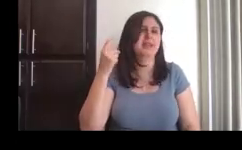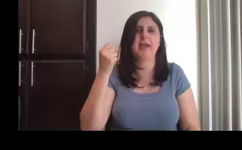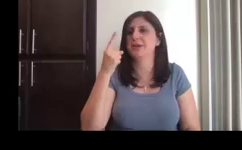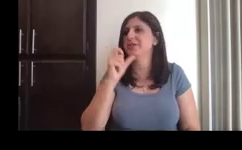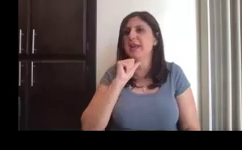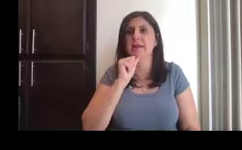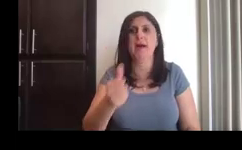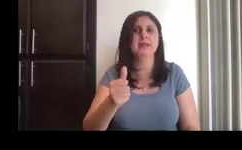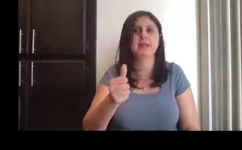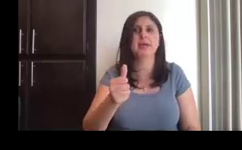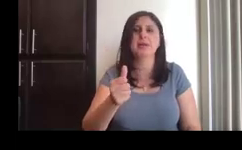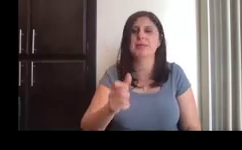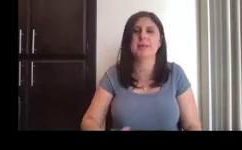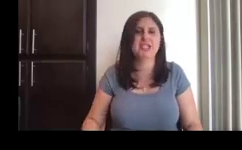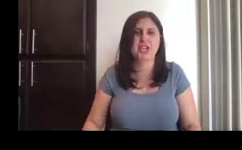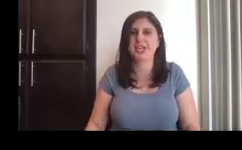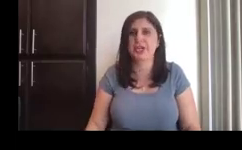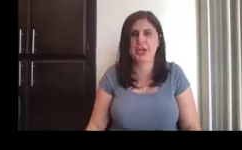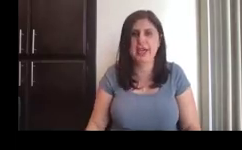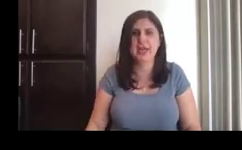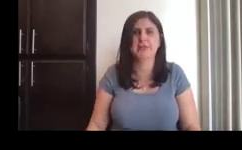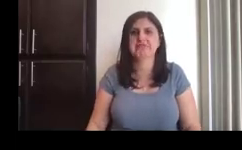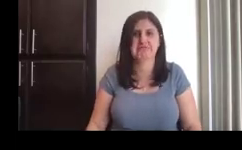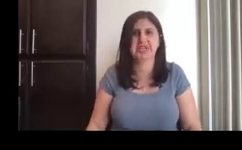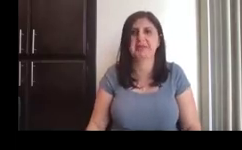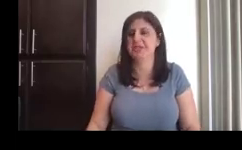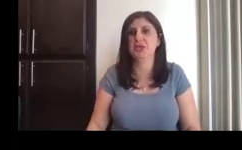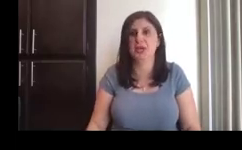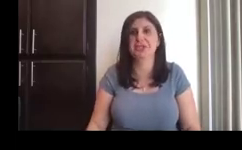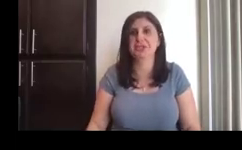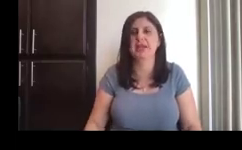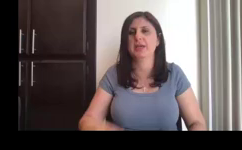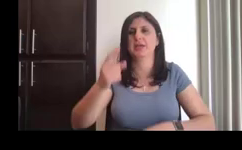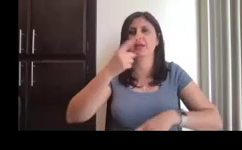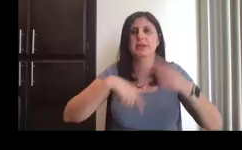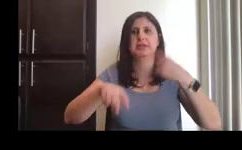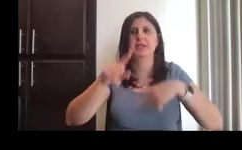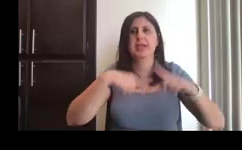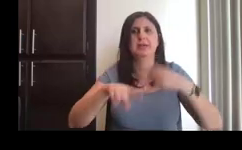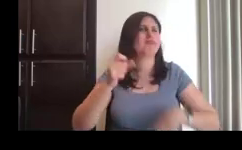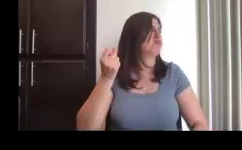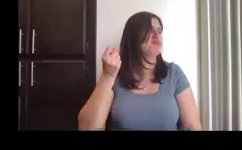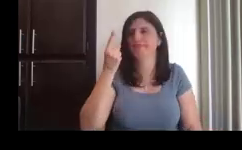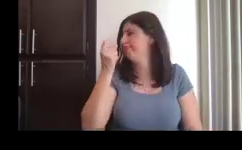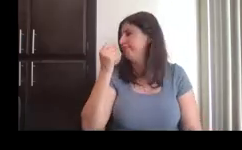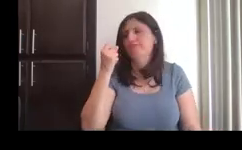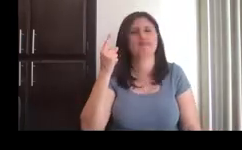You can say understand not, but by shaking your head, it means you don't understand.